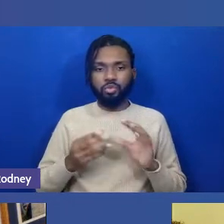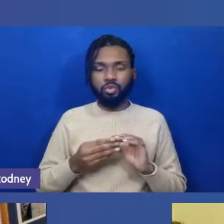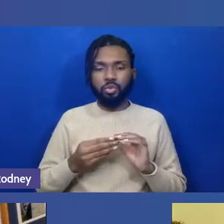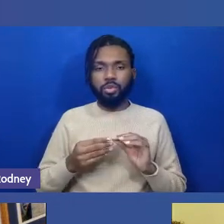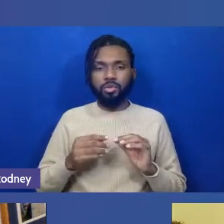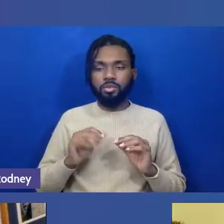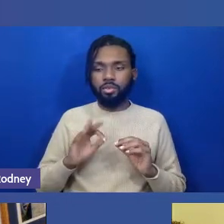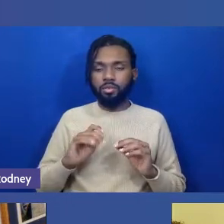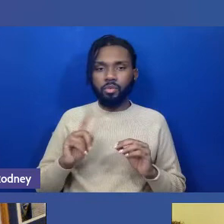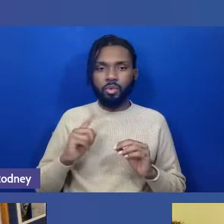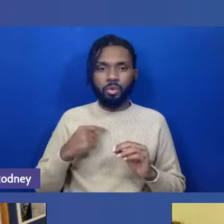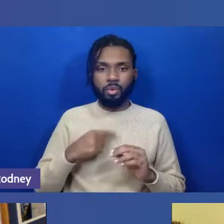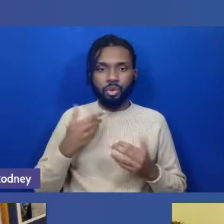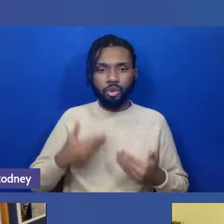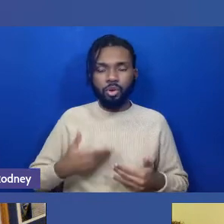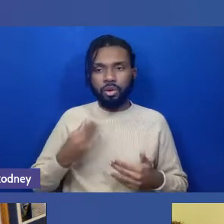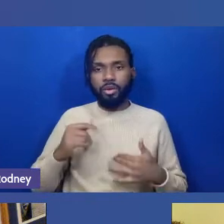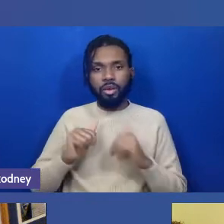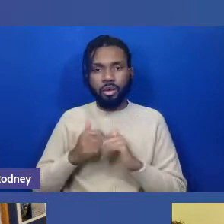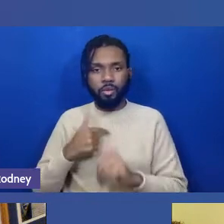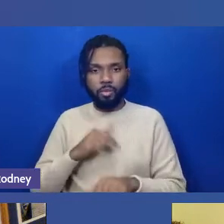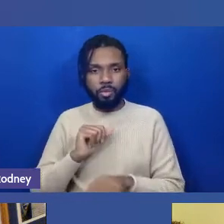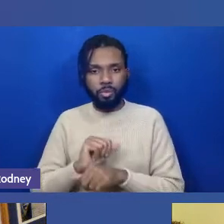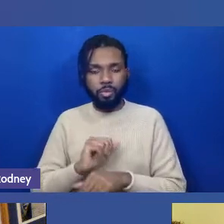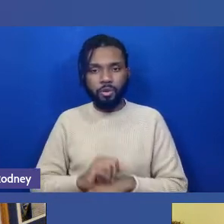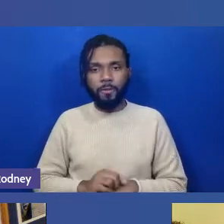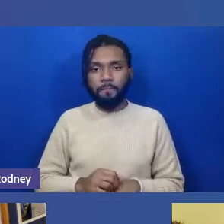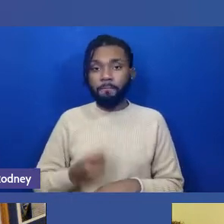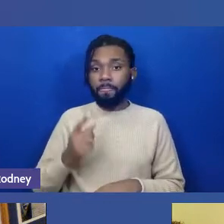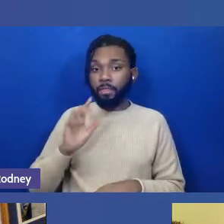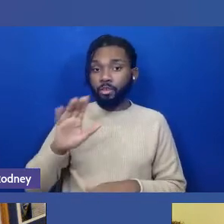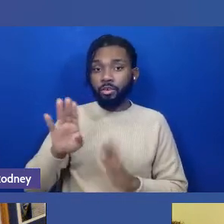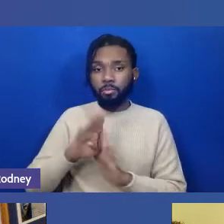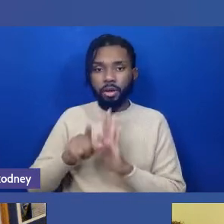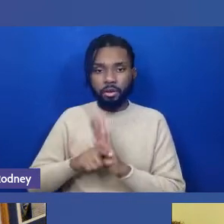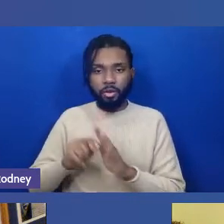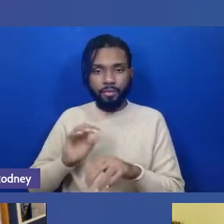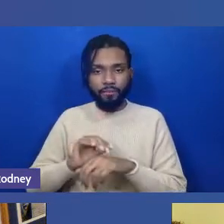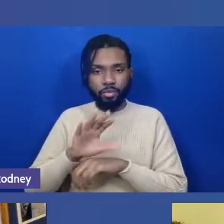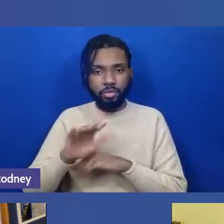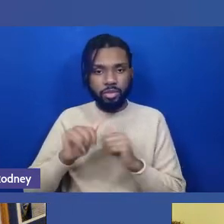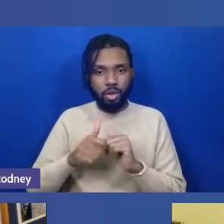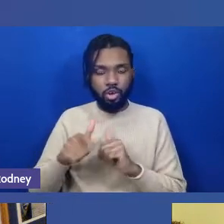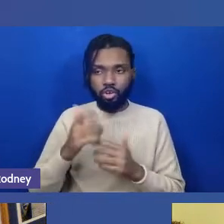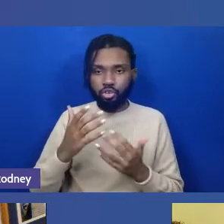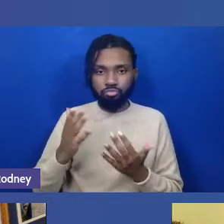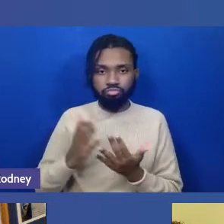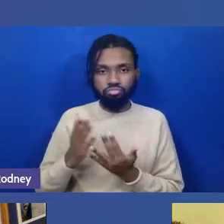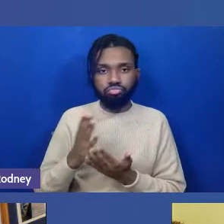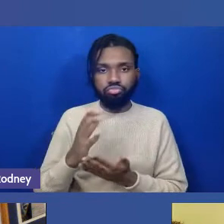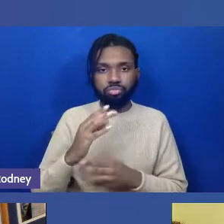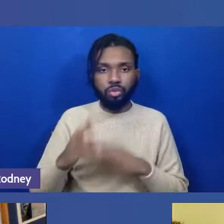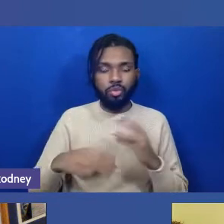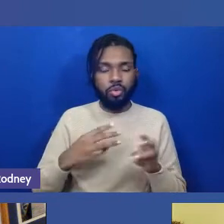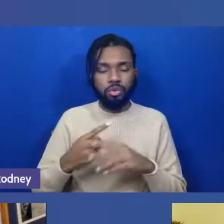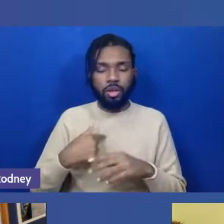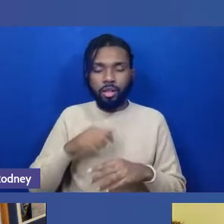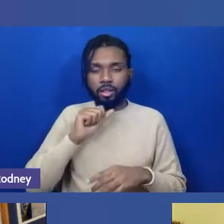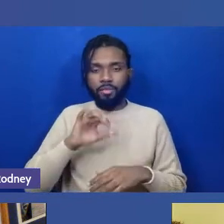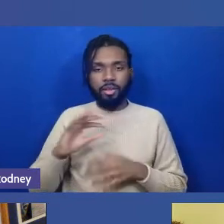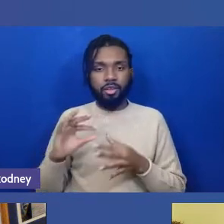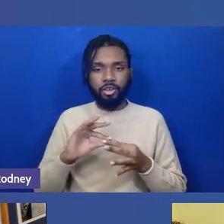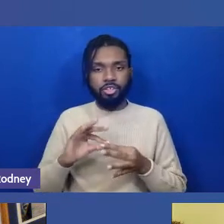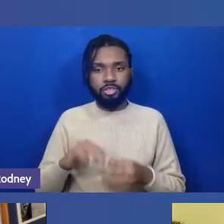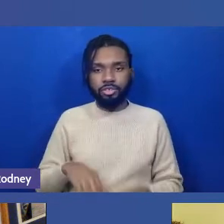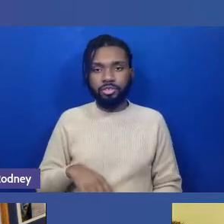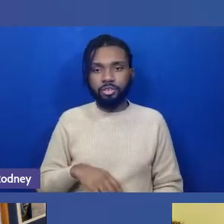where we are and how we work the way we work. I mean, your background is informing so much of the way that you operate in the world. So I love the connections you're making there. Also